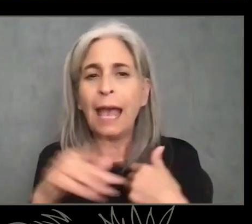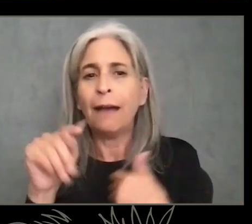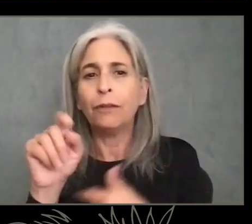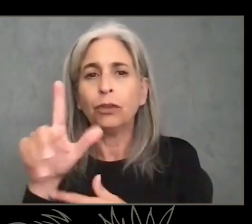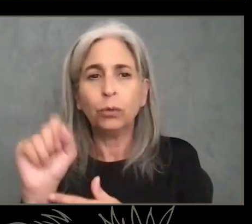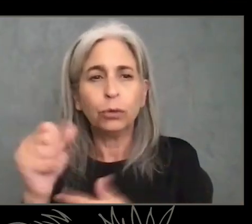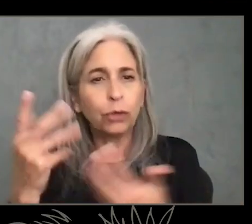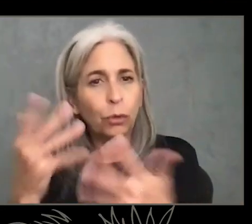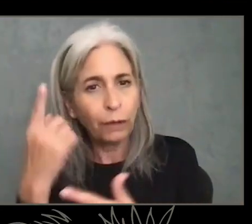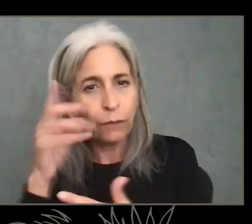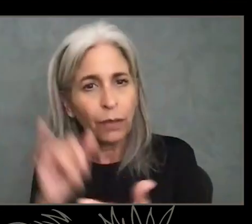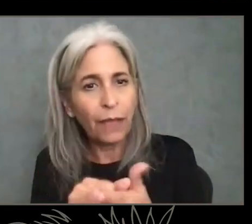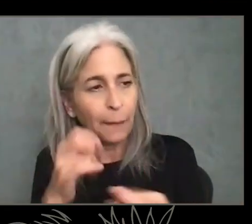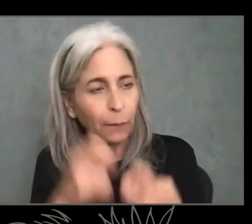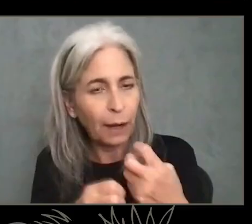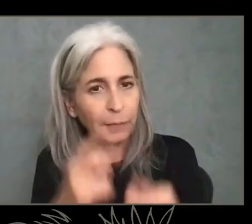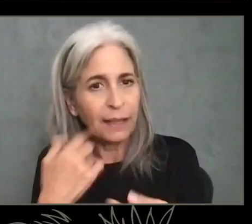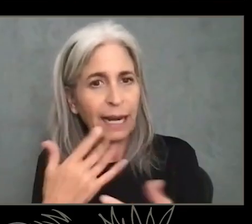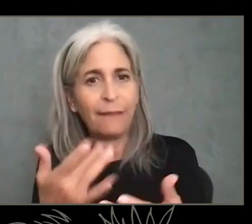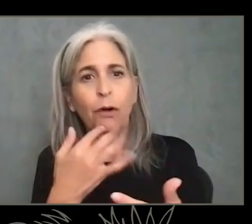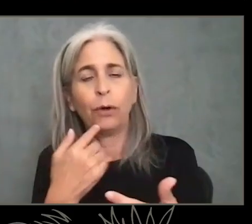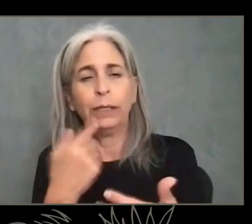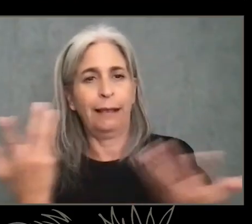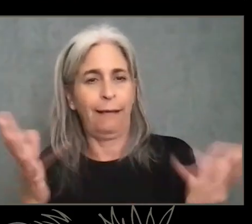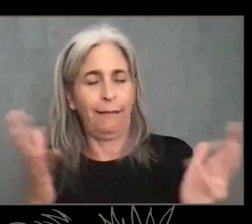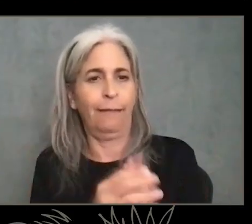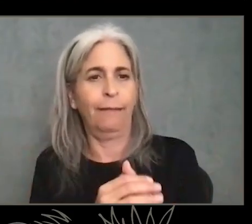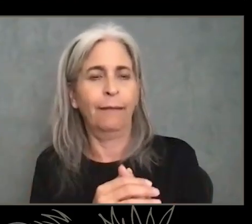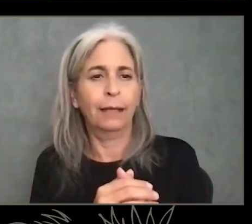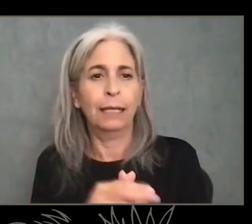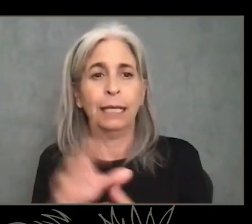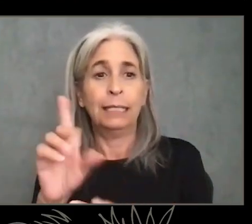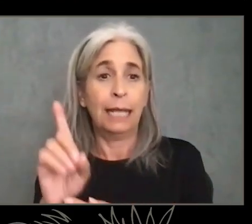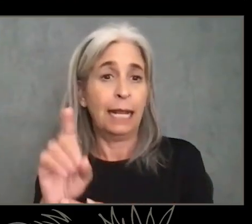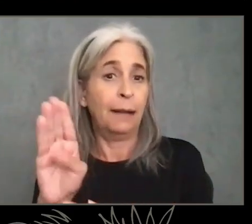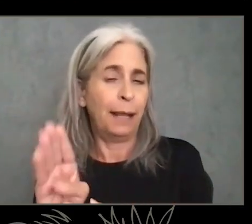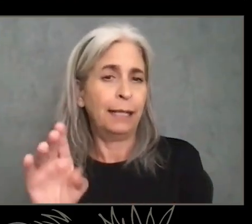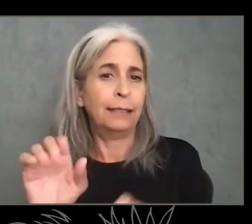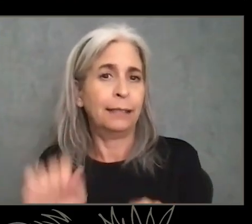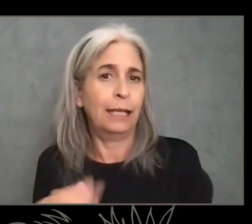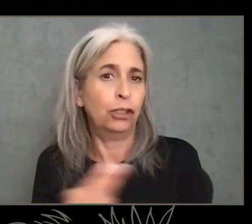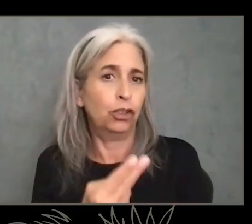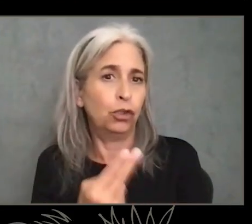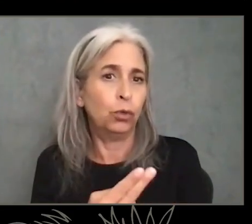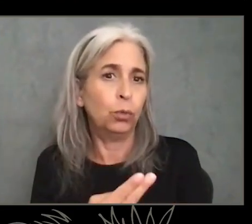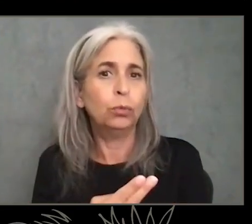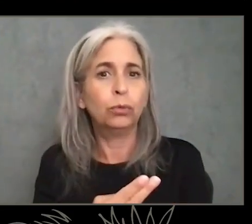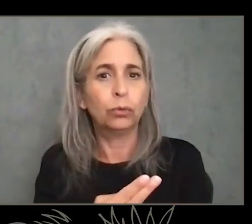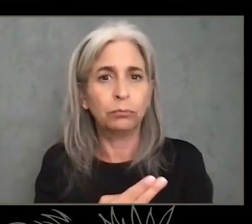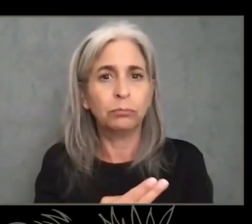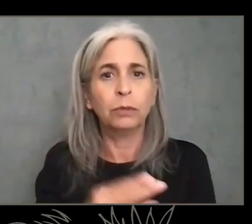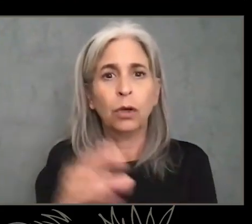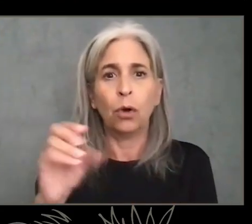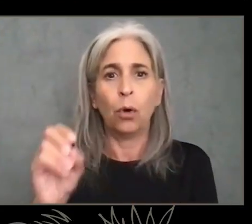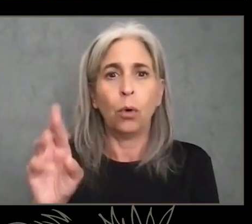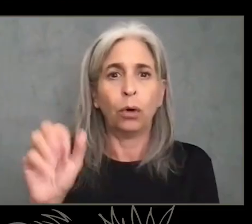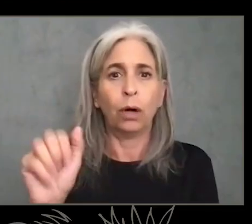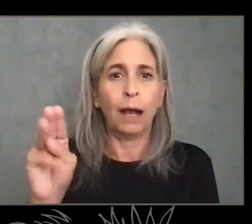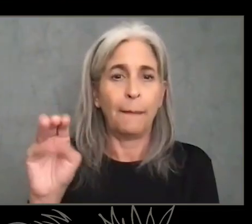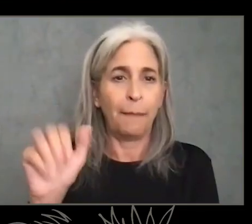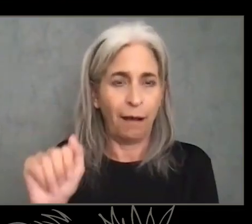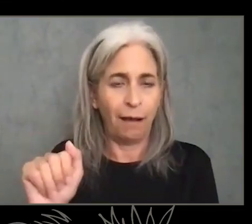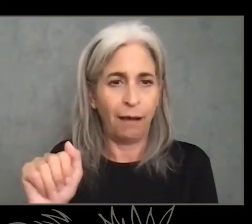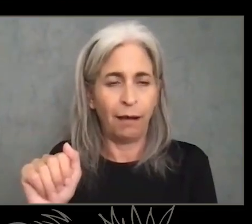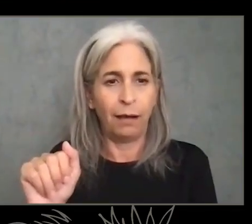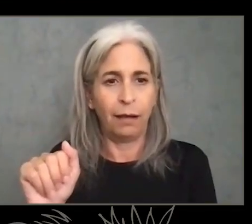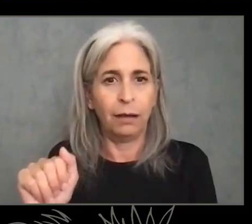for these problems that we mentioned. Vector databases, you could use Orama, which could help you index and query things. There's